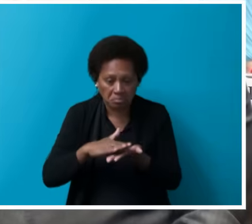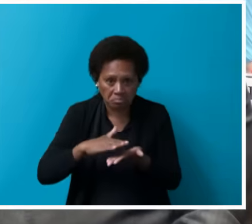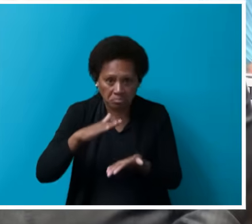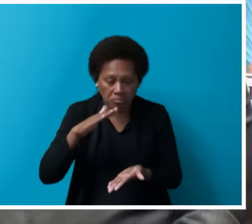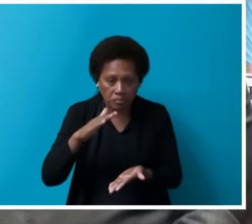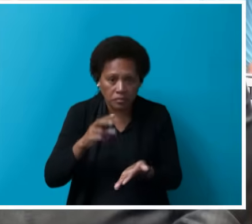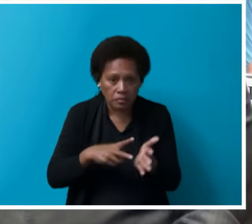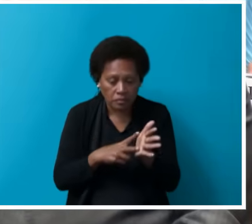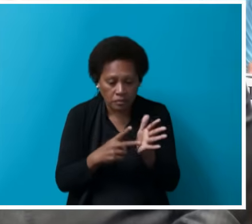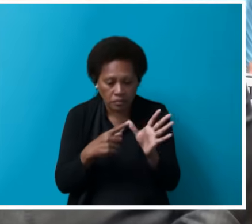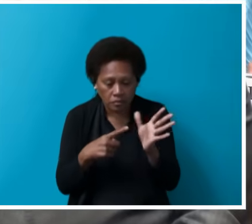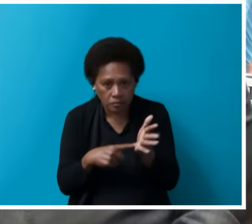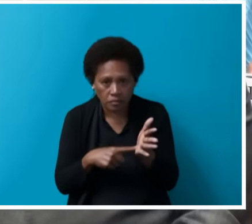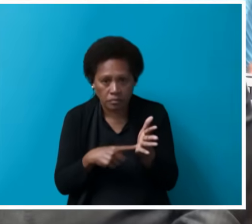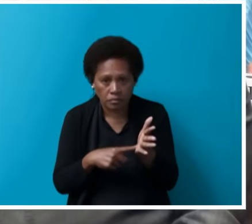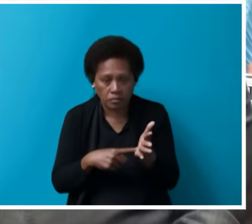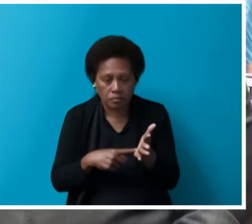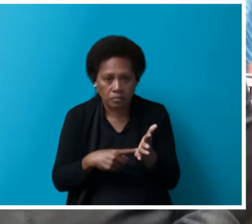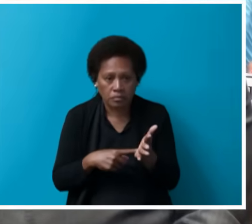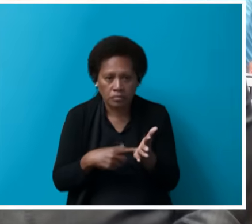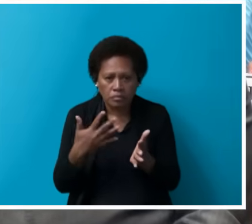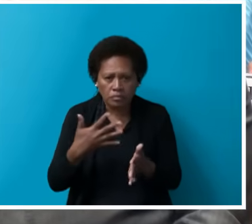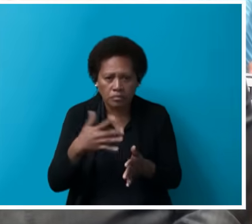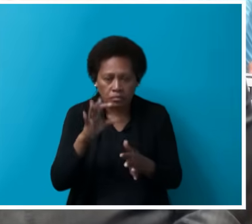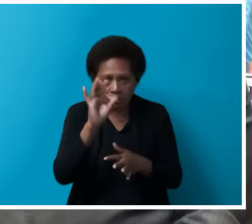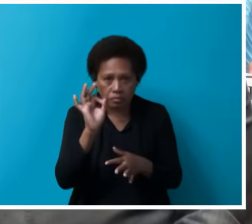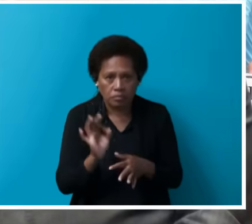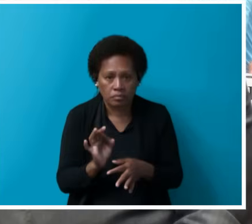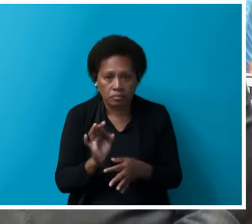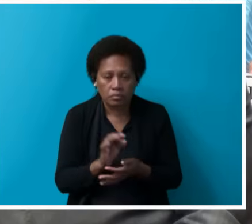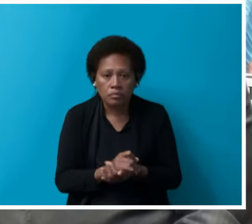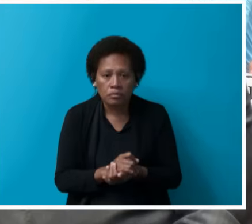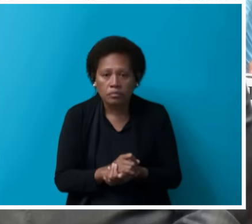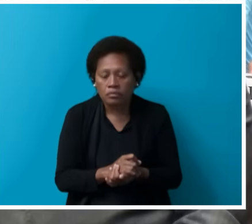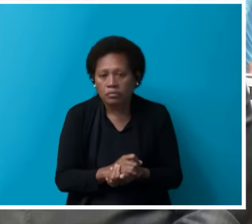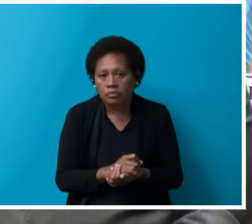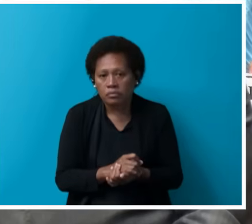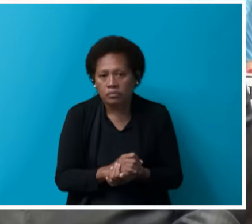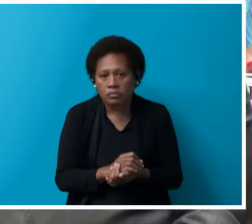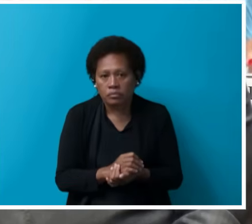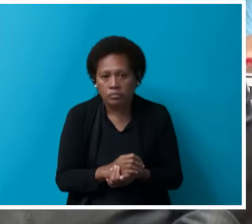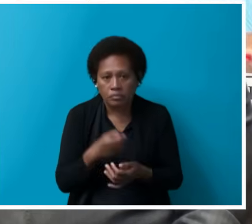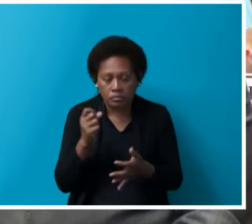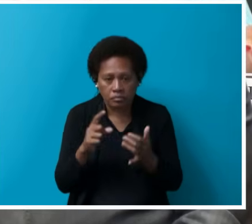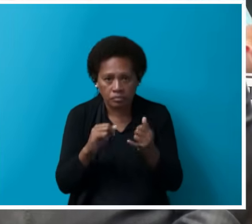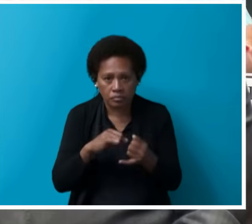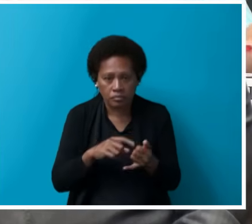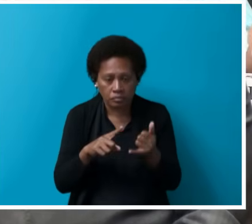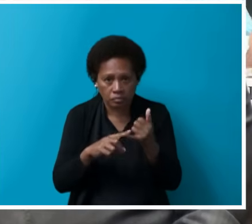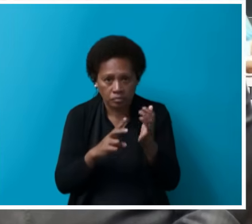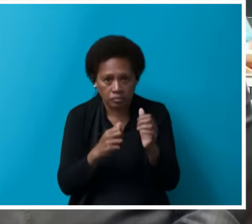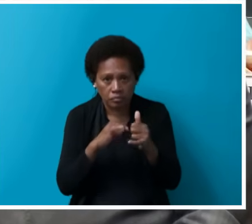me give you the history of VAT a little bit, so that Honorable Usumate talked about integrity.